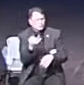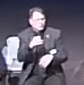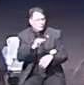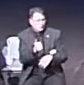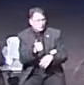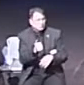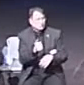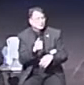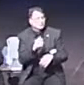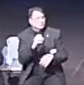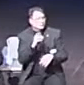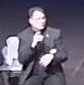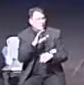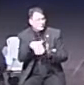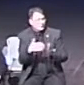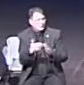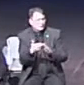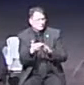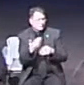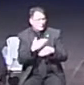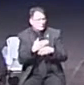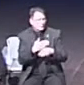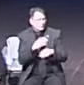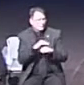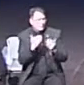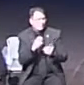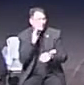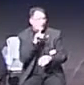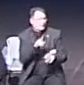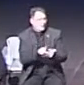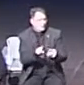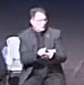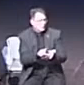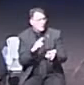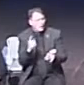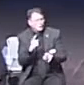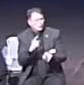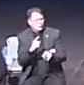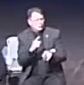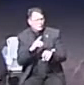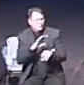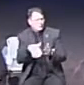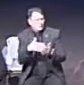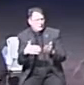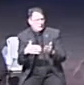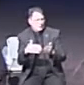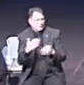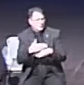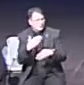world's oldest professional sign language theatres. It is the only sign language theatre in a national